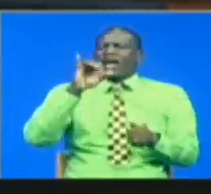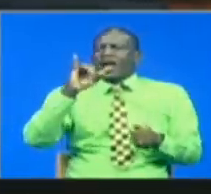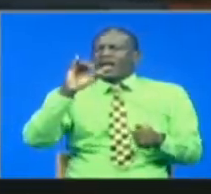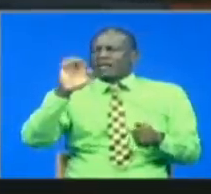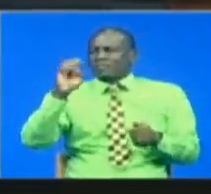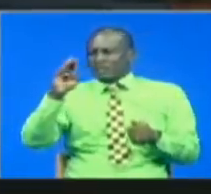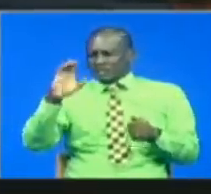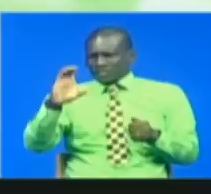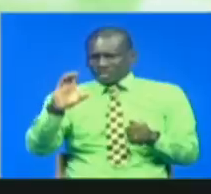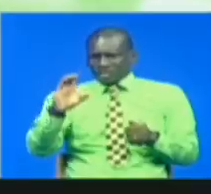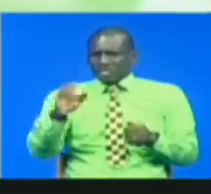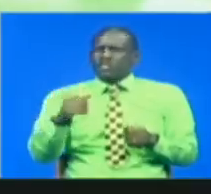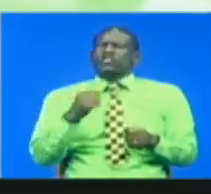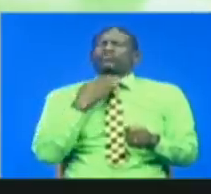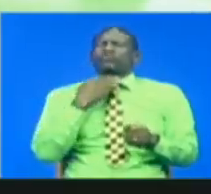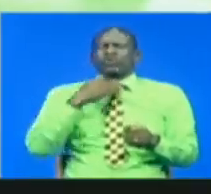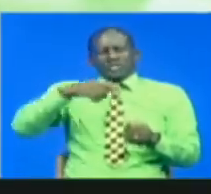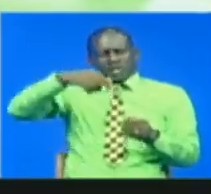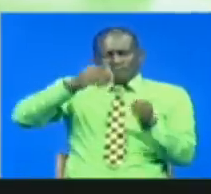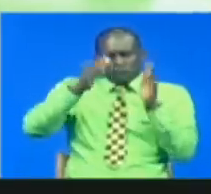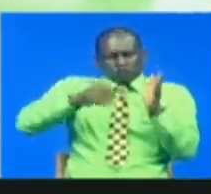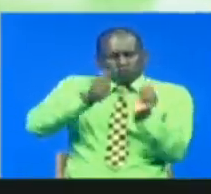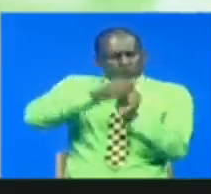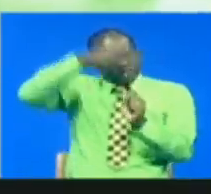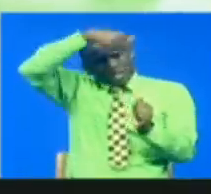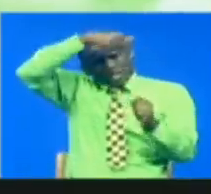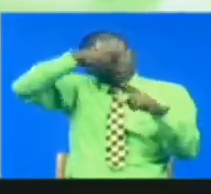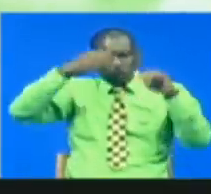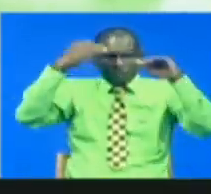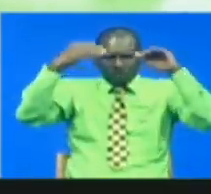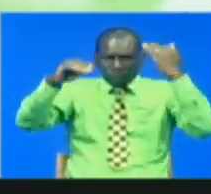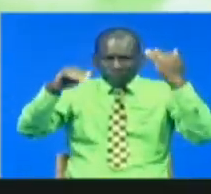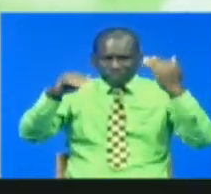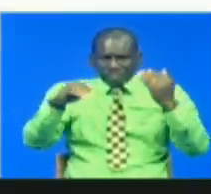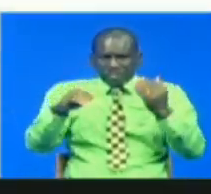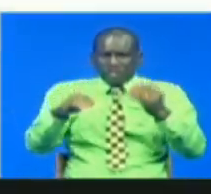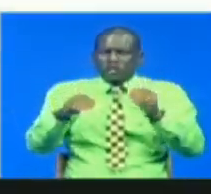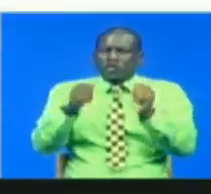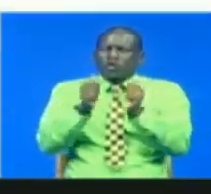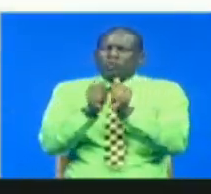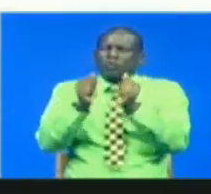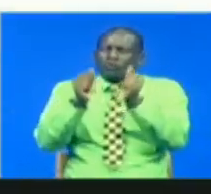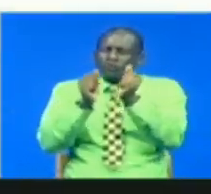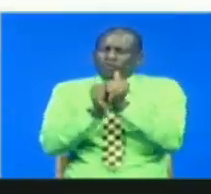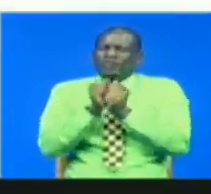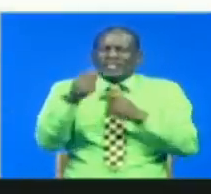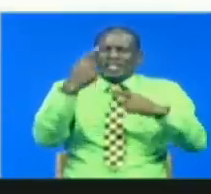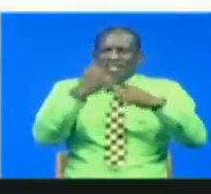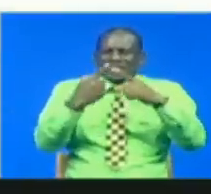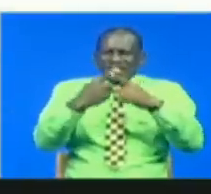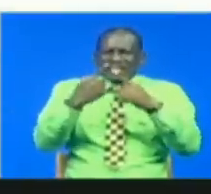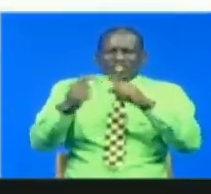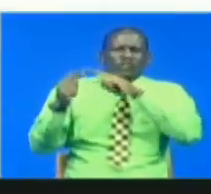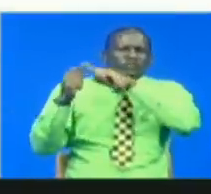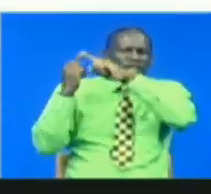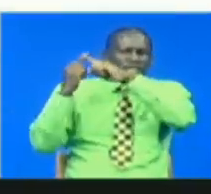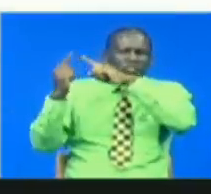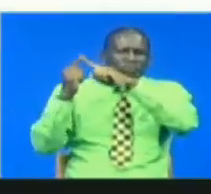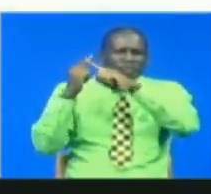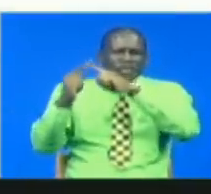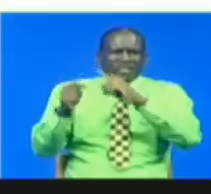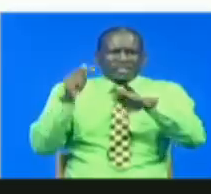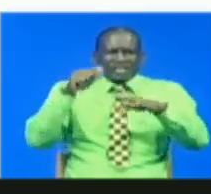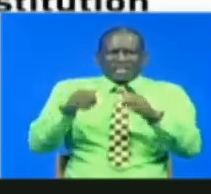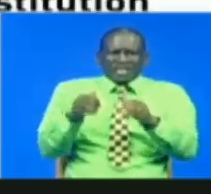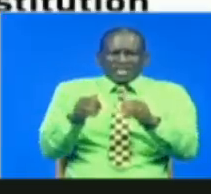Boundaries Commission is seeking a degree holder from a recognized university with 15 years of proven relevant experience in either